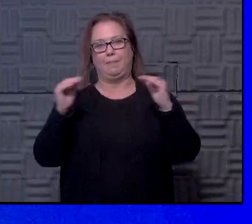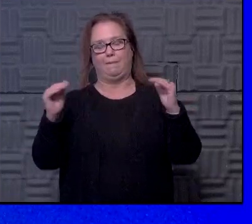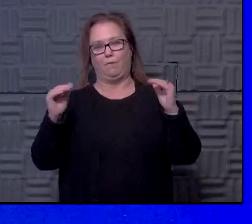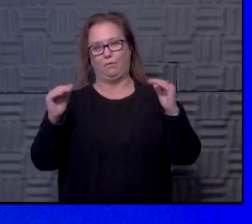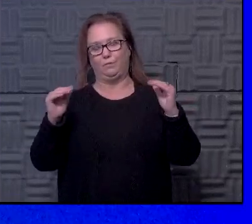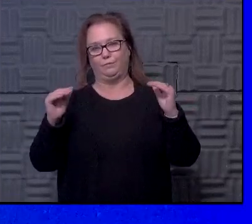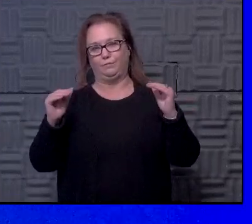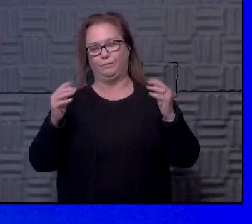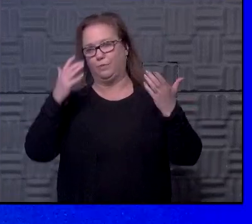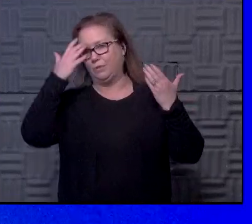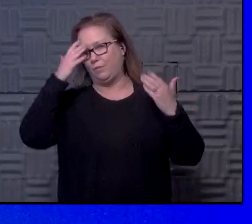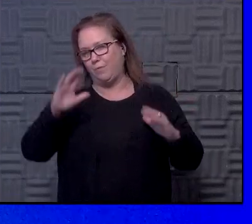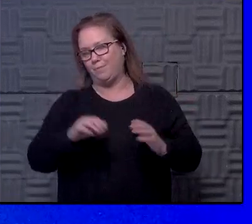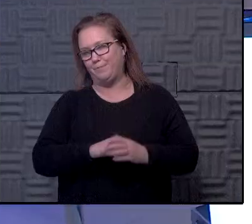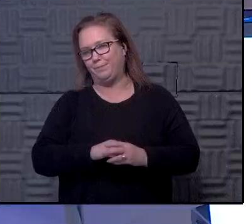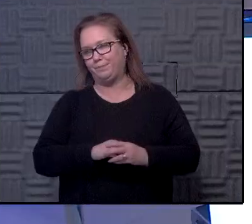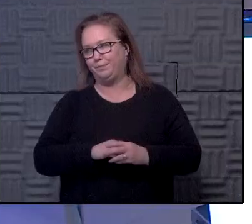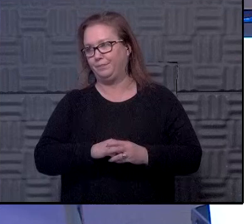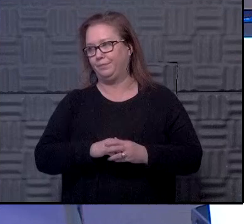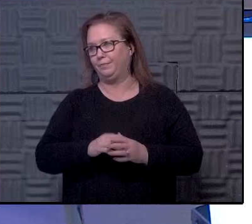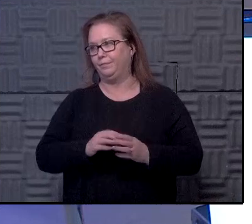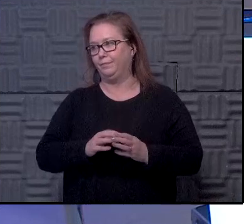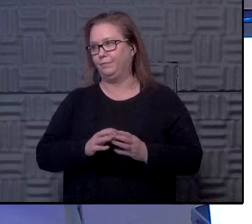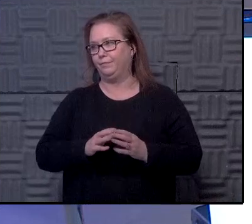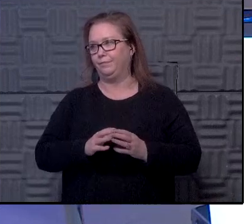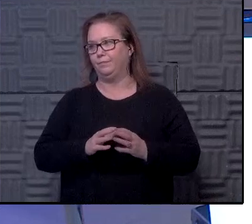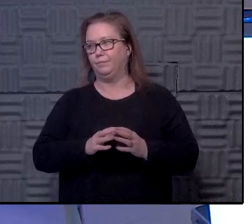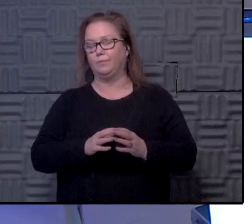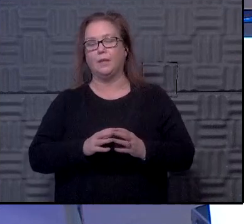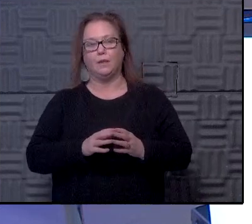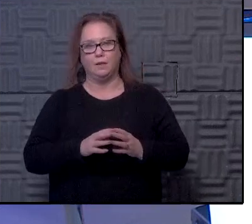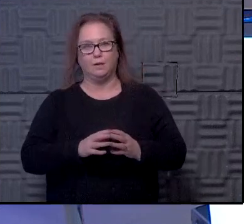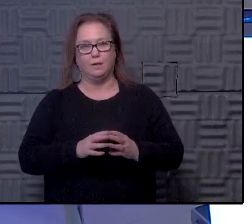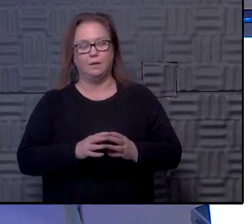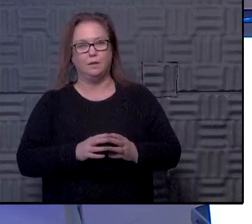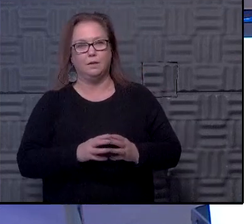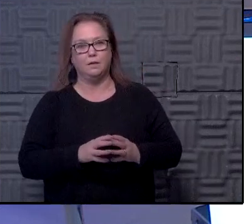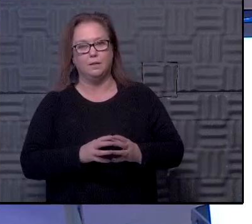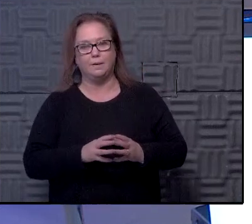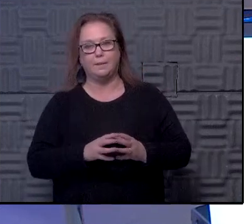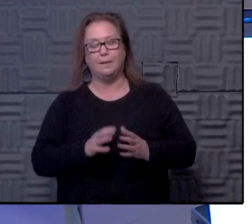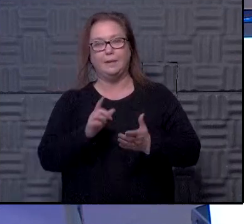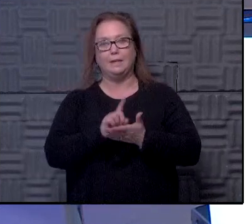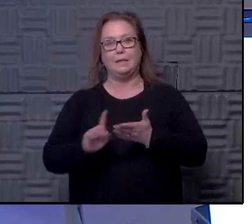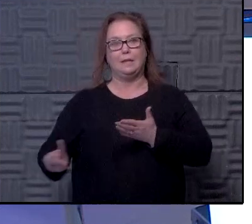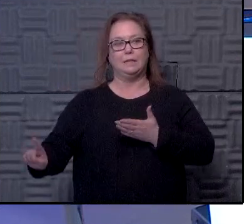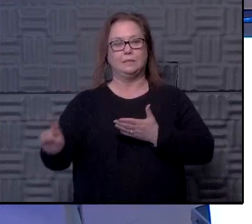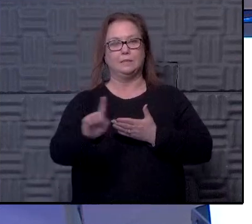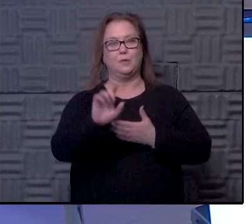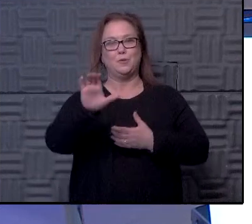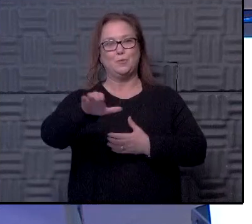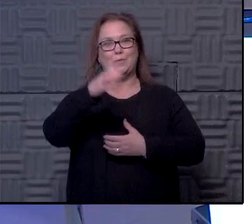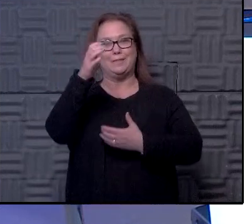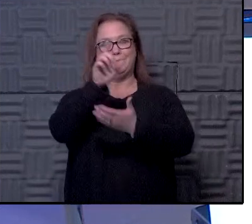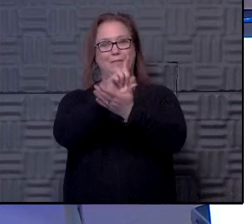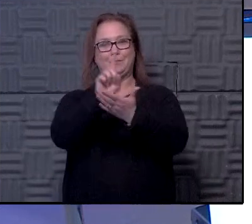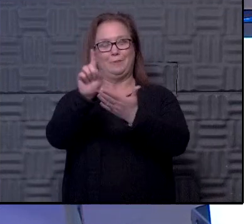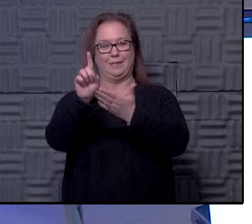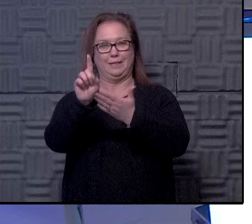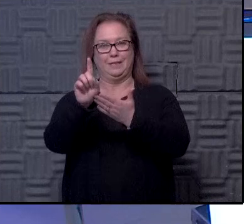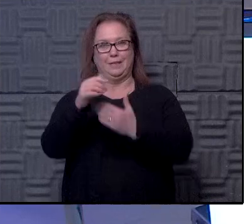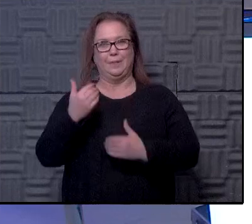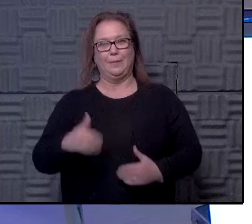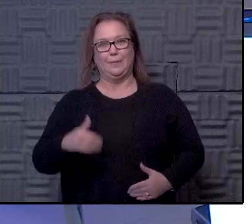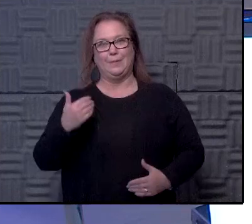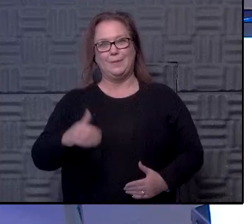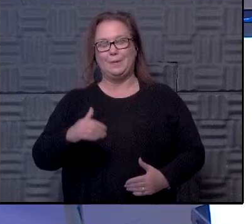level or not at all. We just don't know that yet. Well said, team. So Next week is Christmas week. And that's a